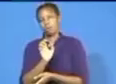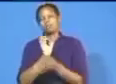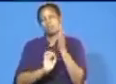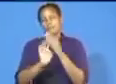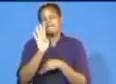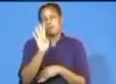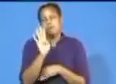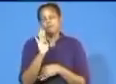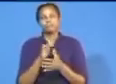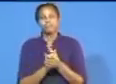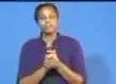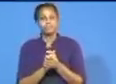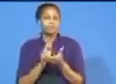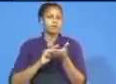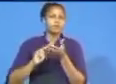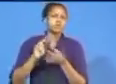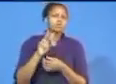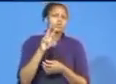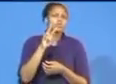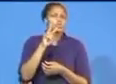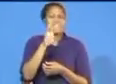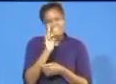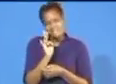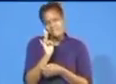it is verse 27.